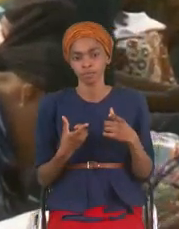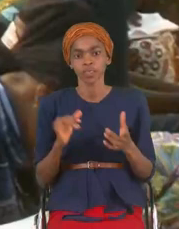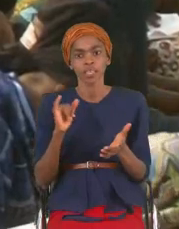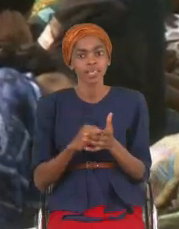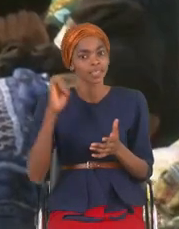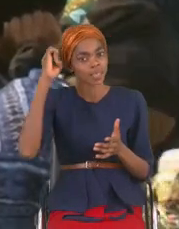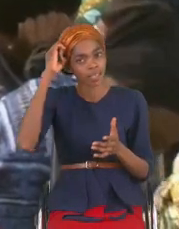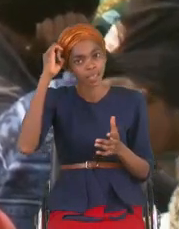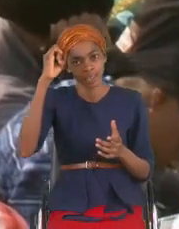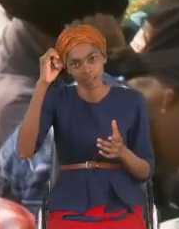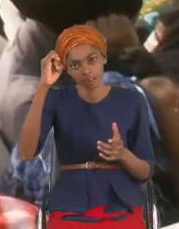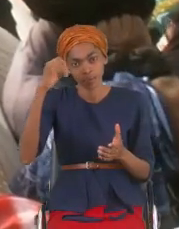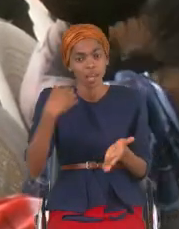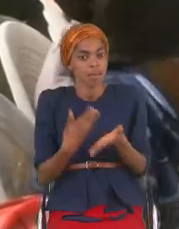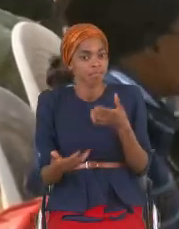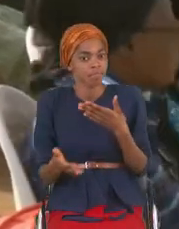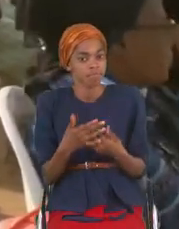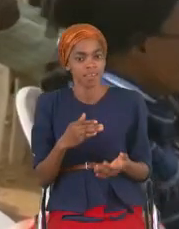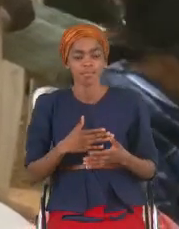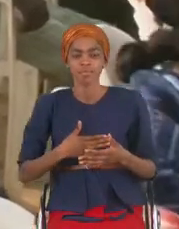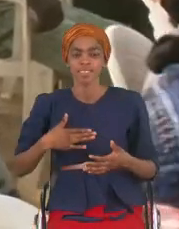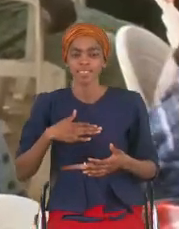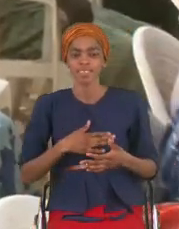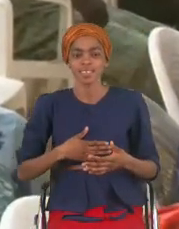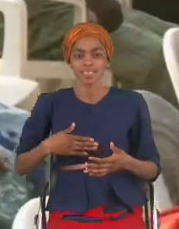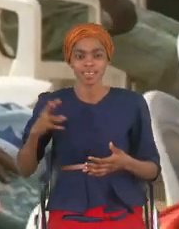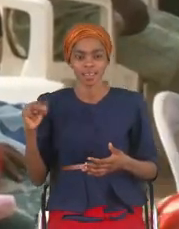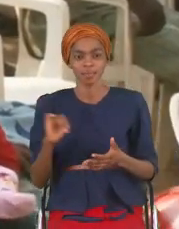he may please him